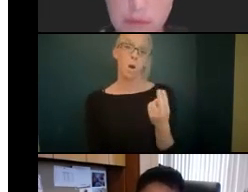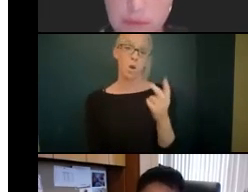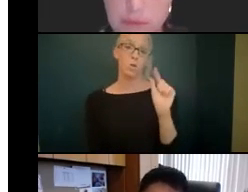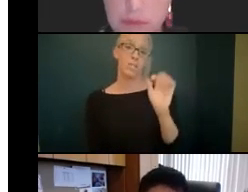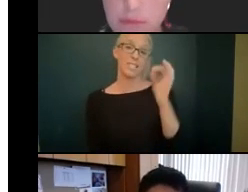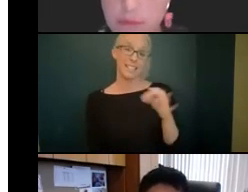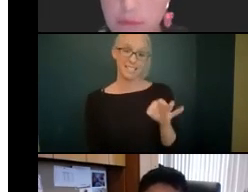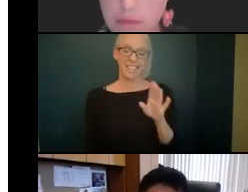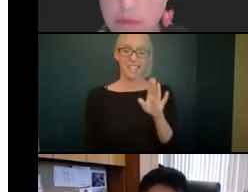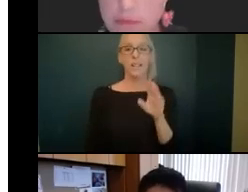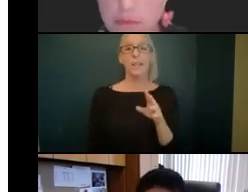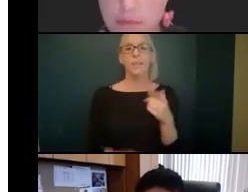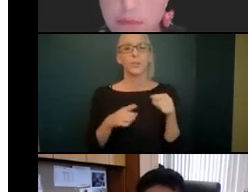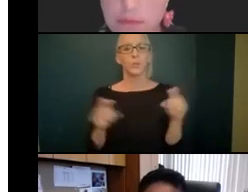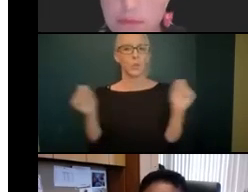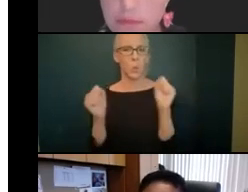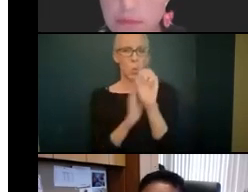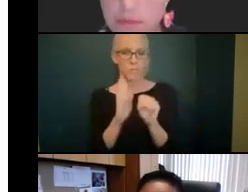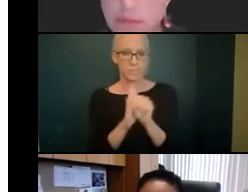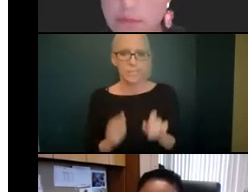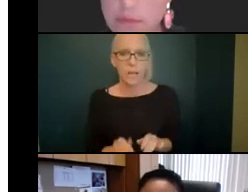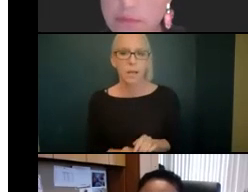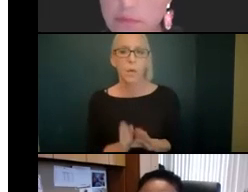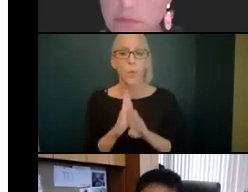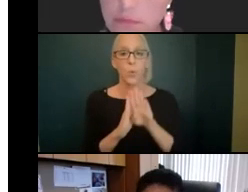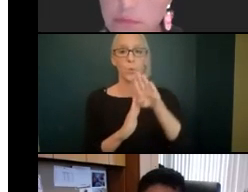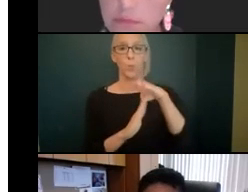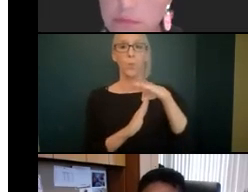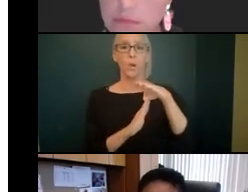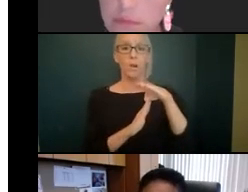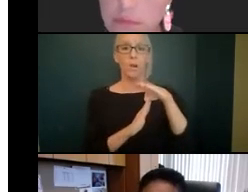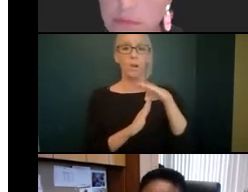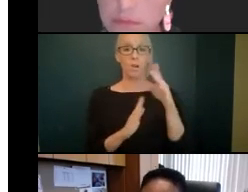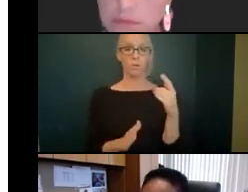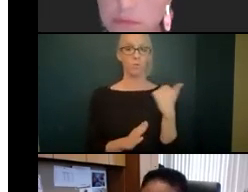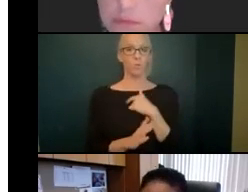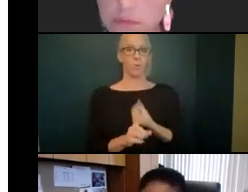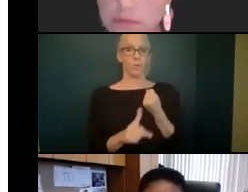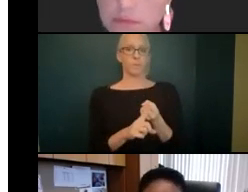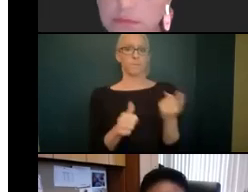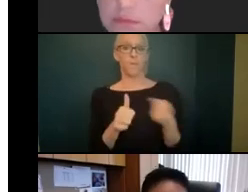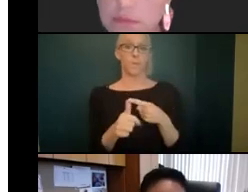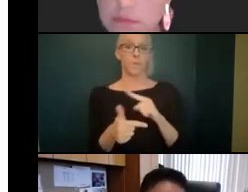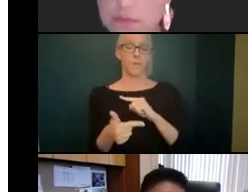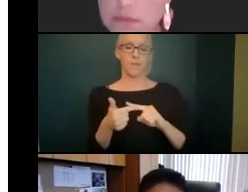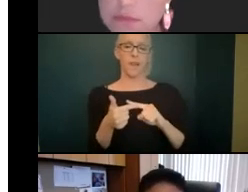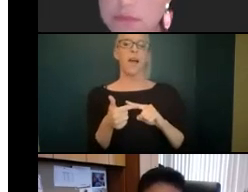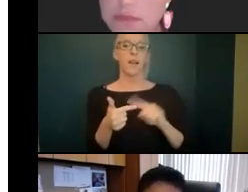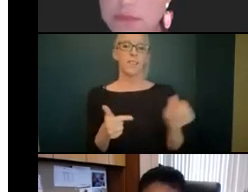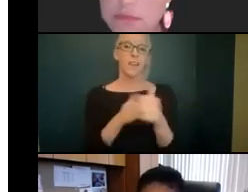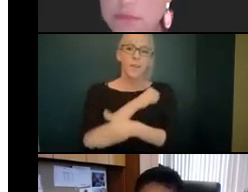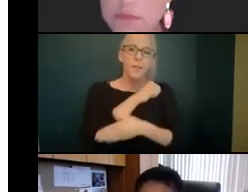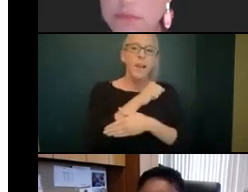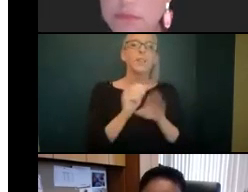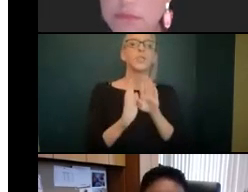winter, and this is the wave in the United States. We got hit first, but the rest of the country is also coming down nicely